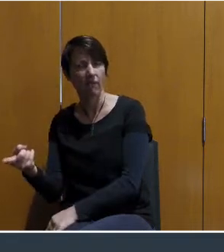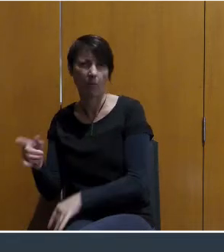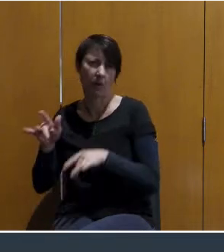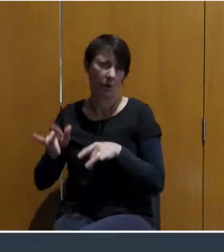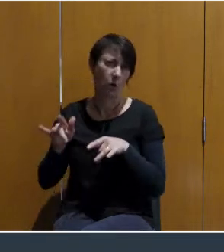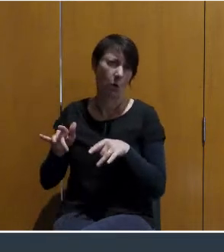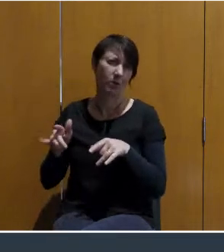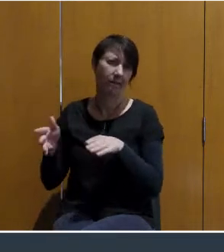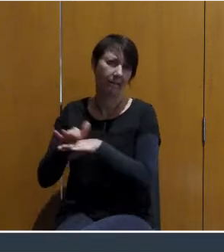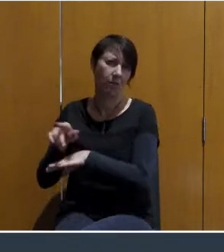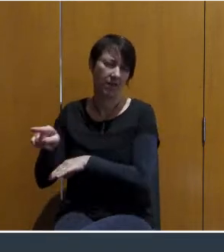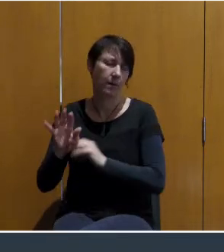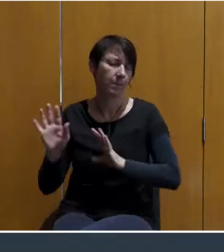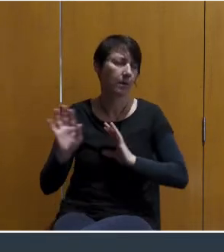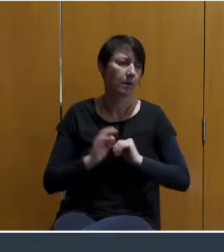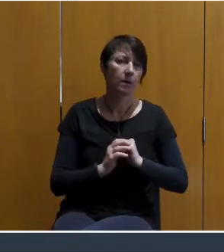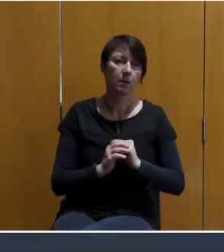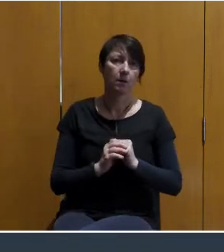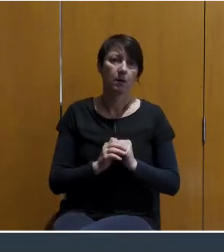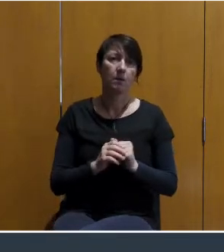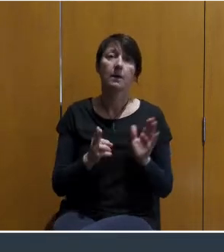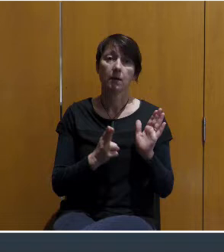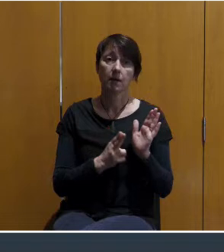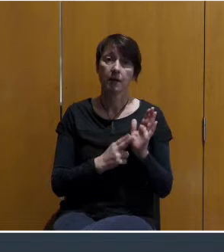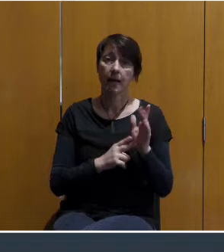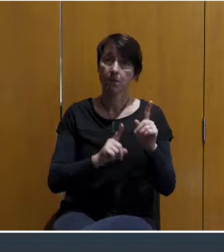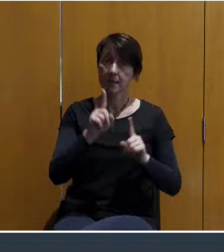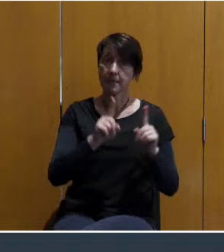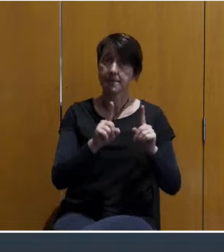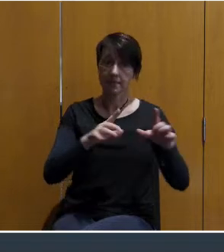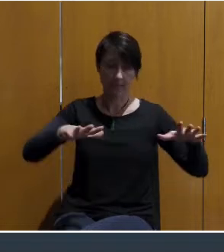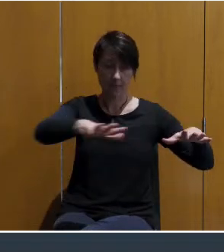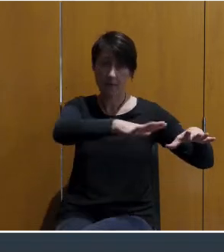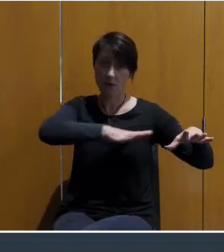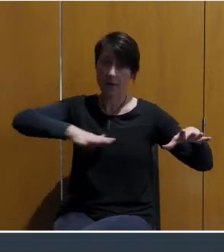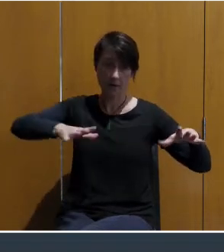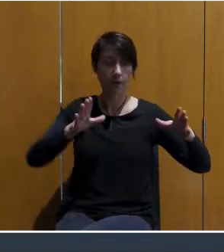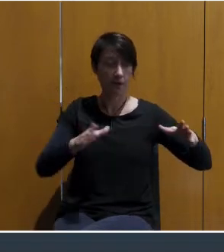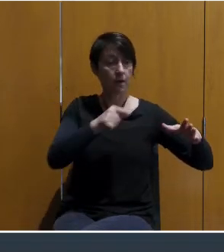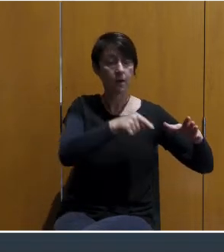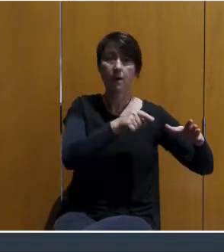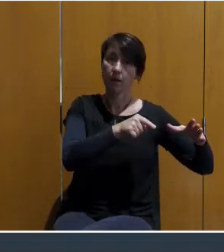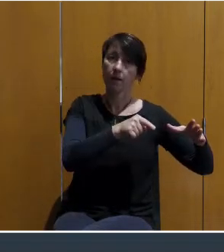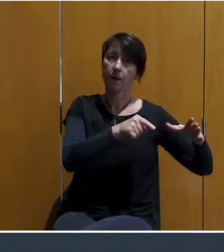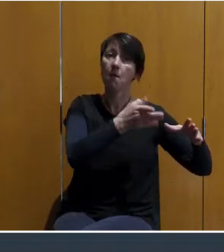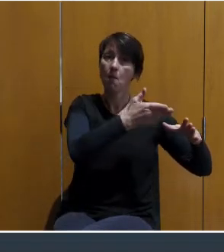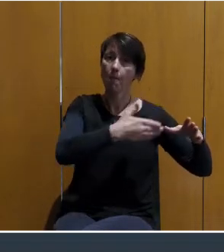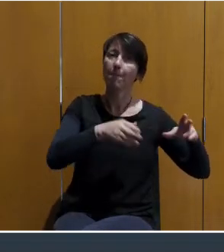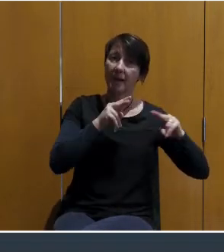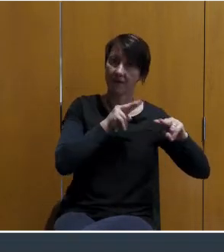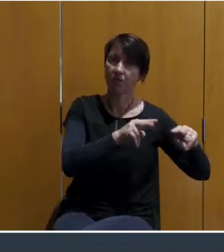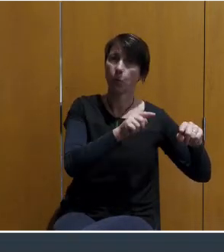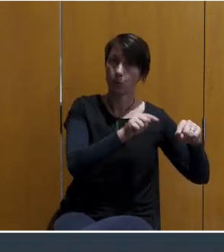City boundaries, yeah, they well, just talking about Bayview at the moment,